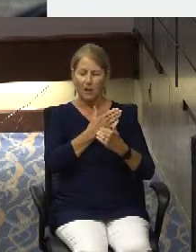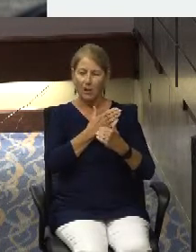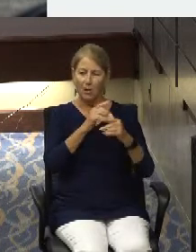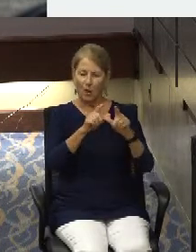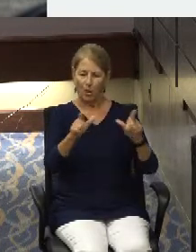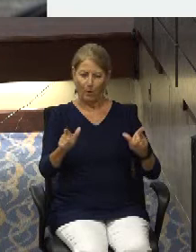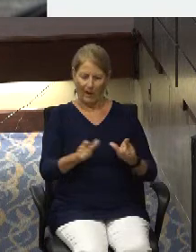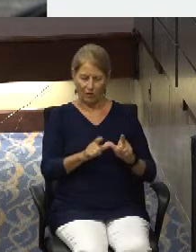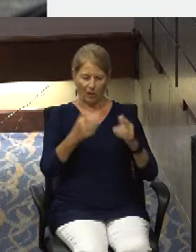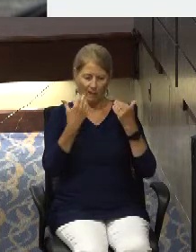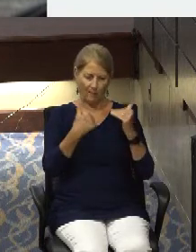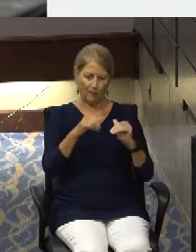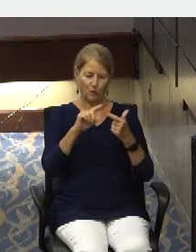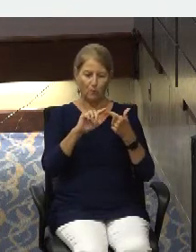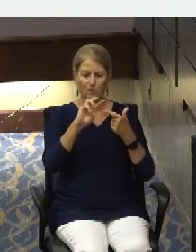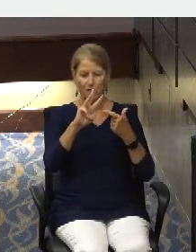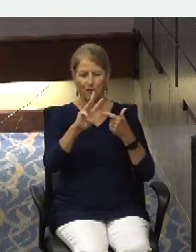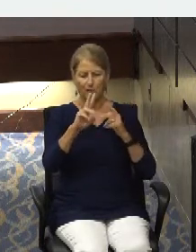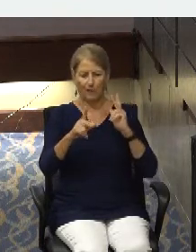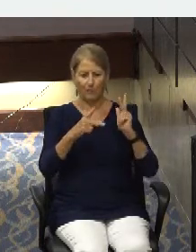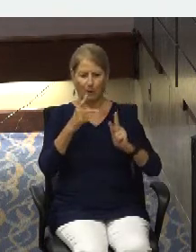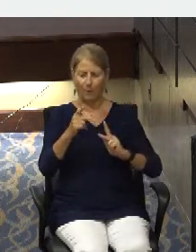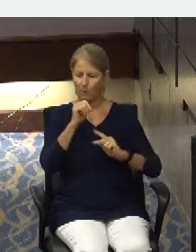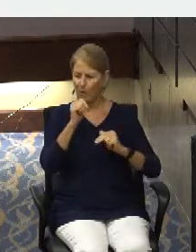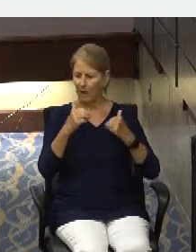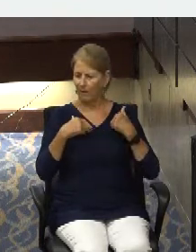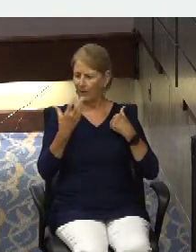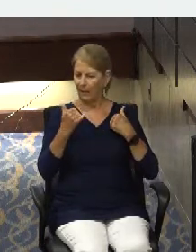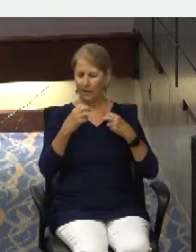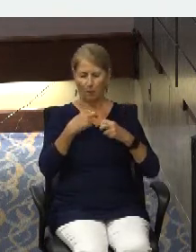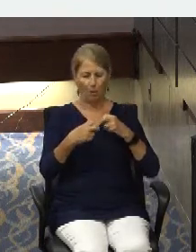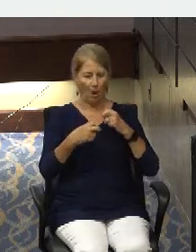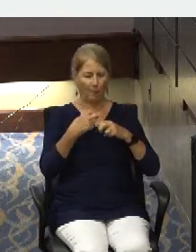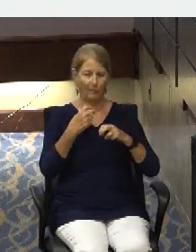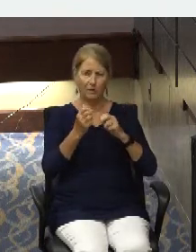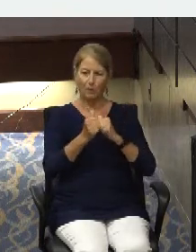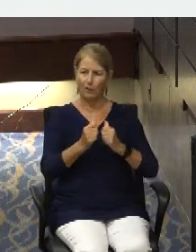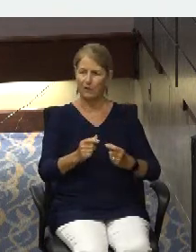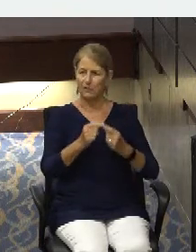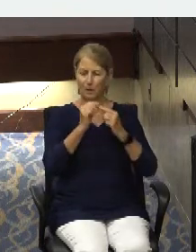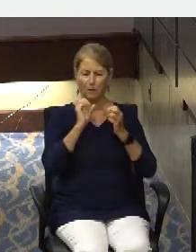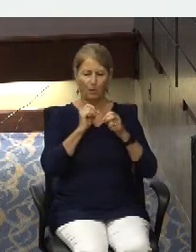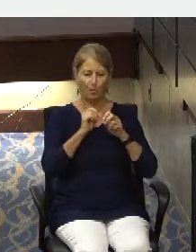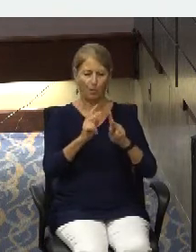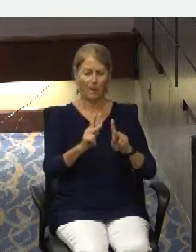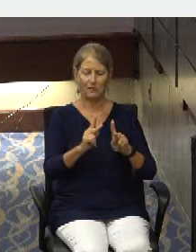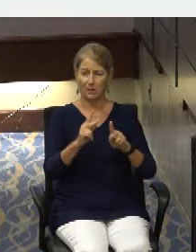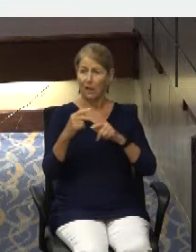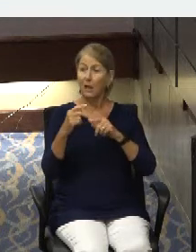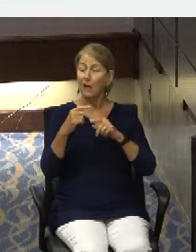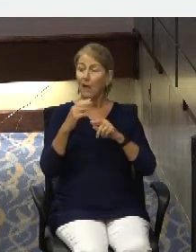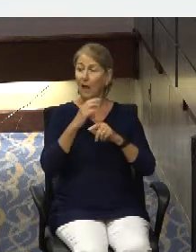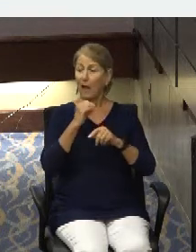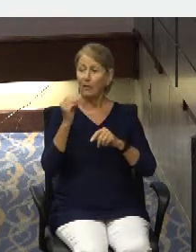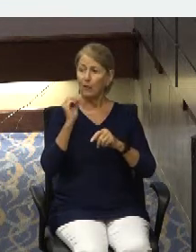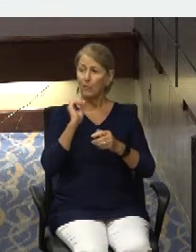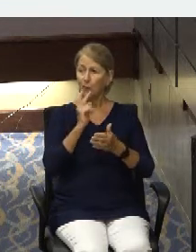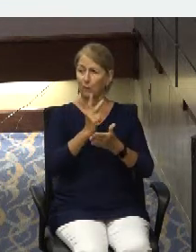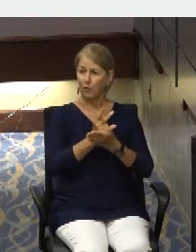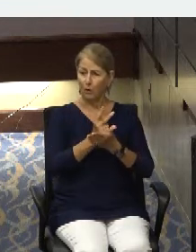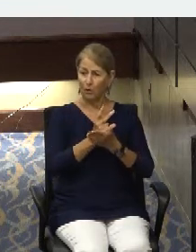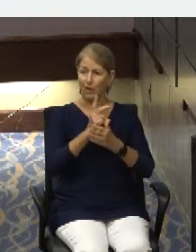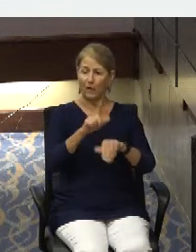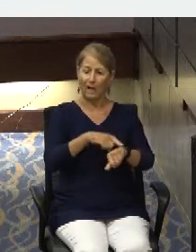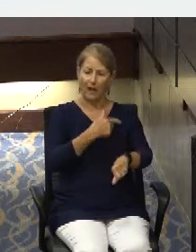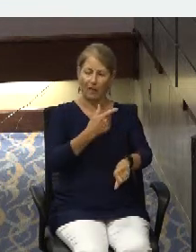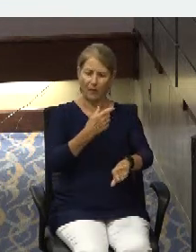6 people. We have not had any issues with the special permit since its approval. The length of the program is 4